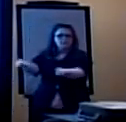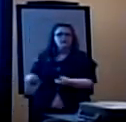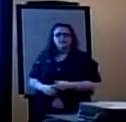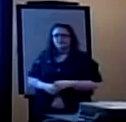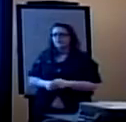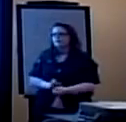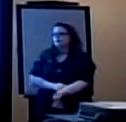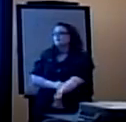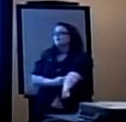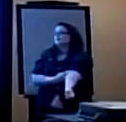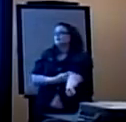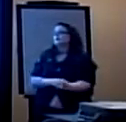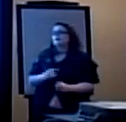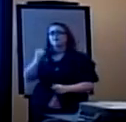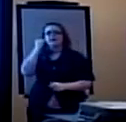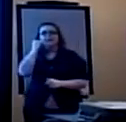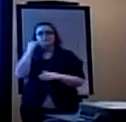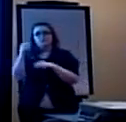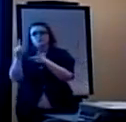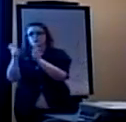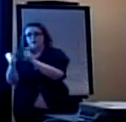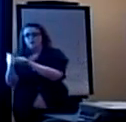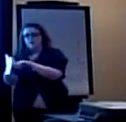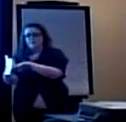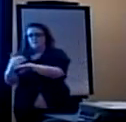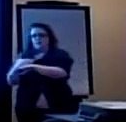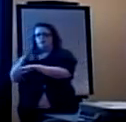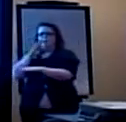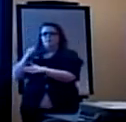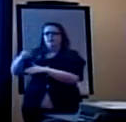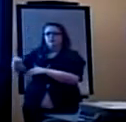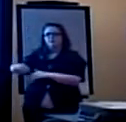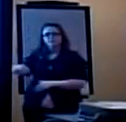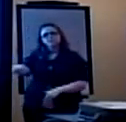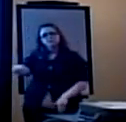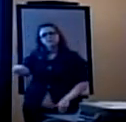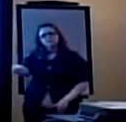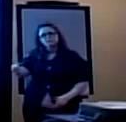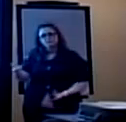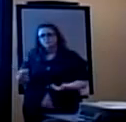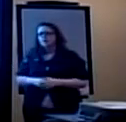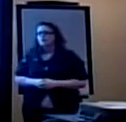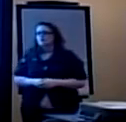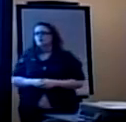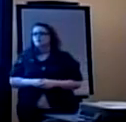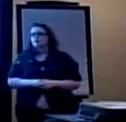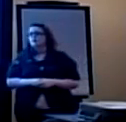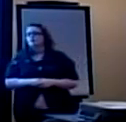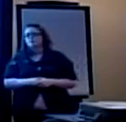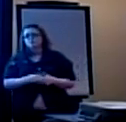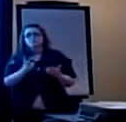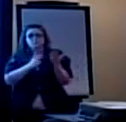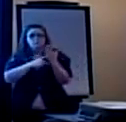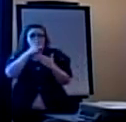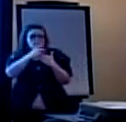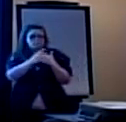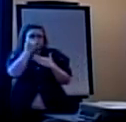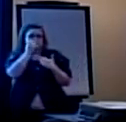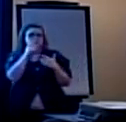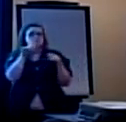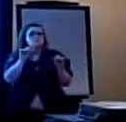And then, if you submit it back to us, we'll give you X dollars. Programs like that might be one way that we could harness